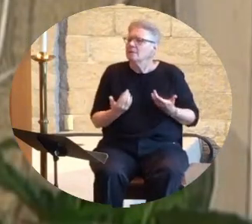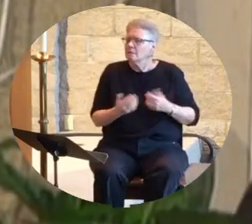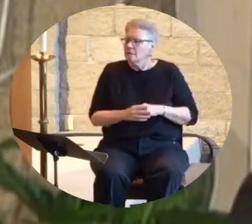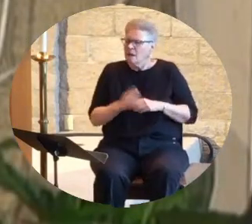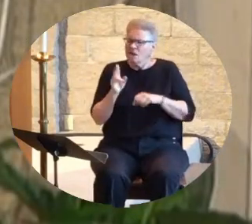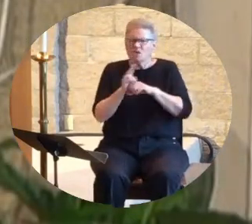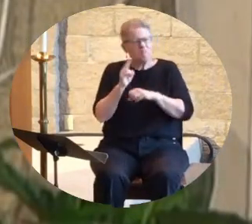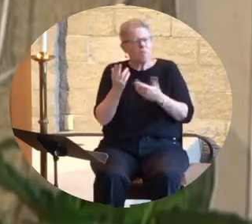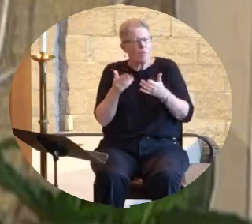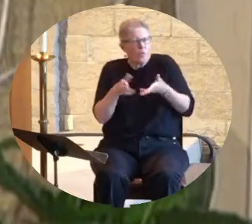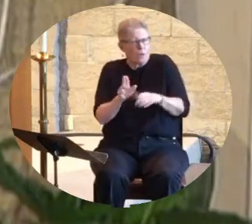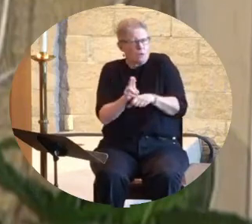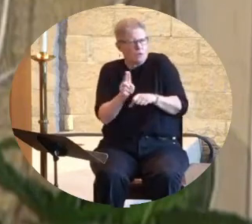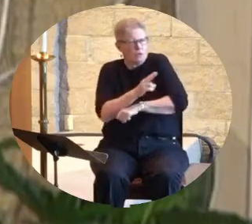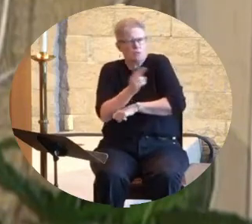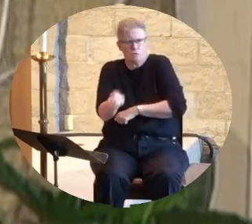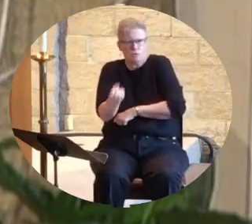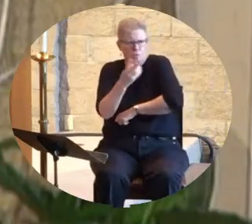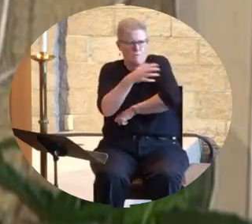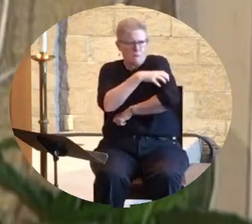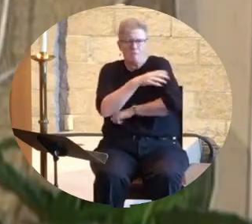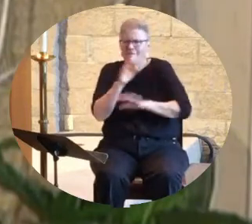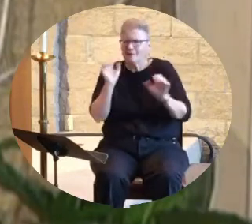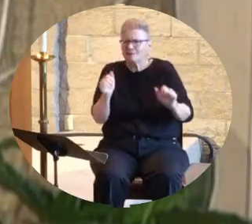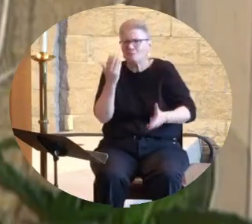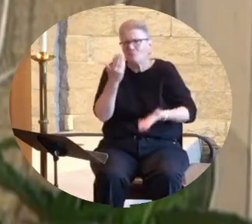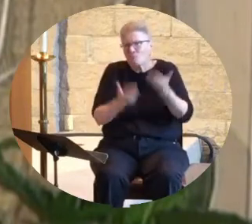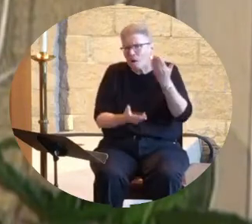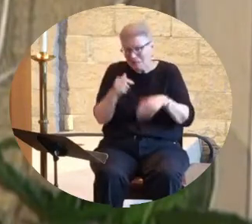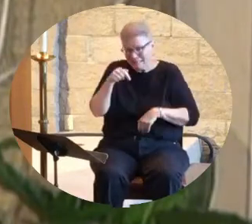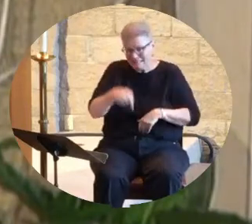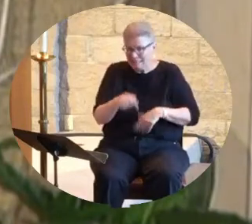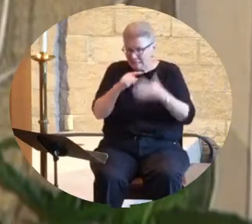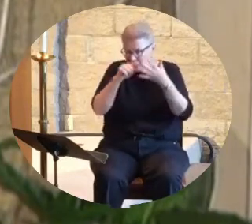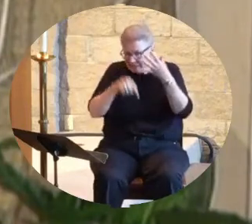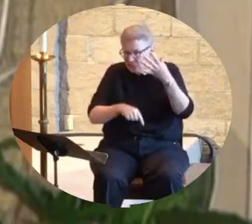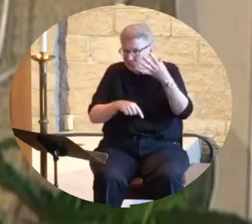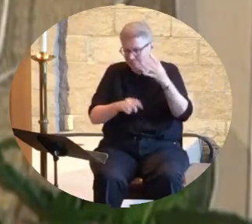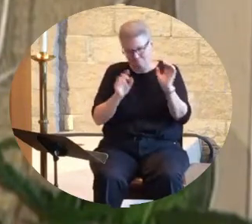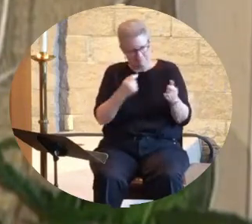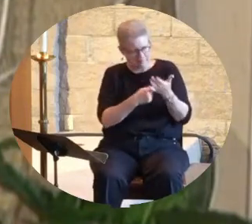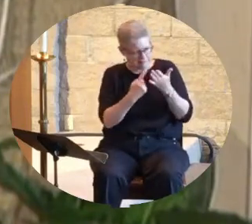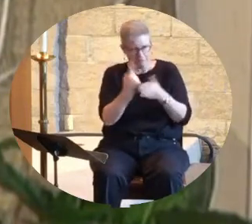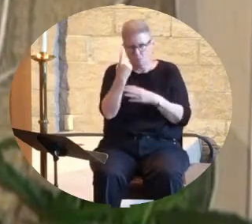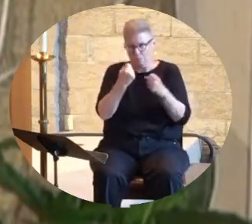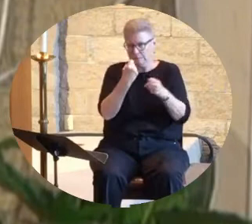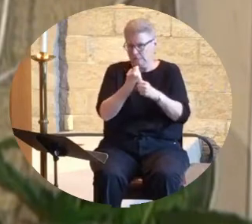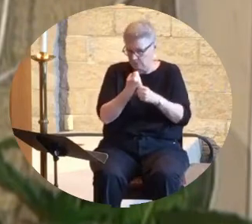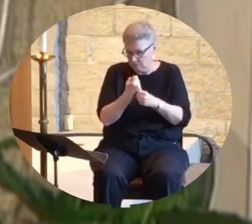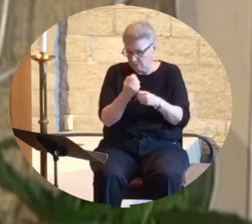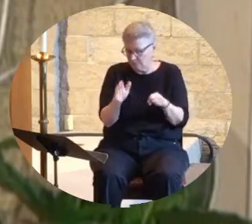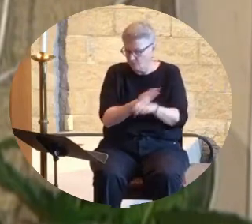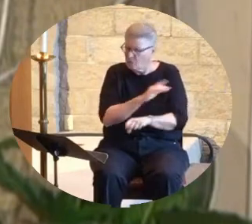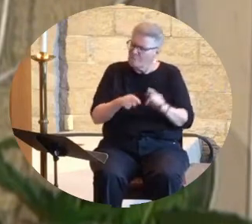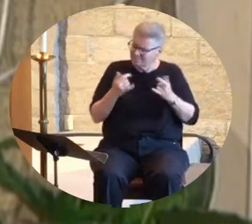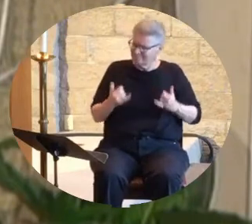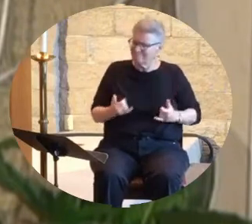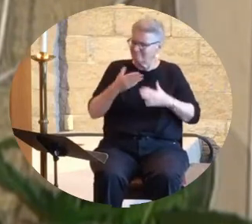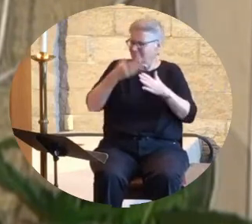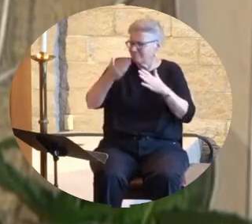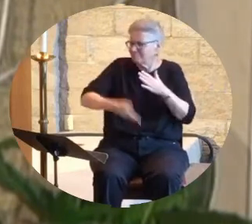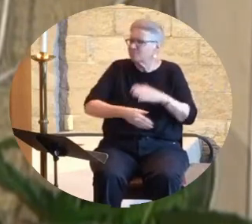that we could probably extend this series for an entire year. But today, we conclude it. And that just 3 weeks ago,